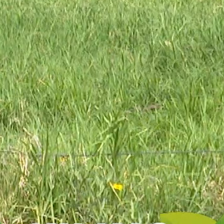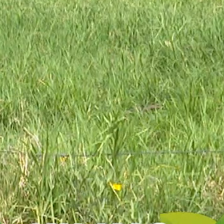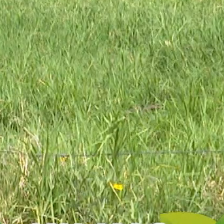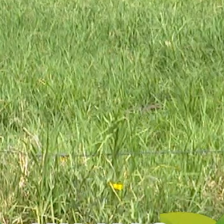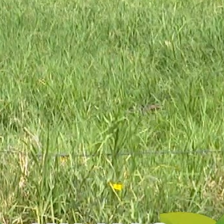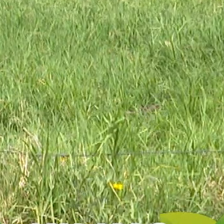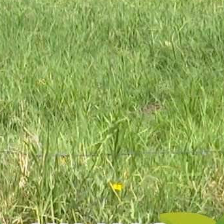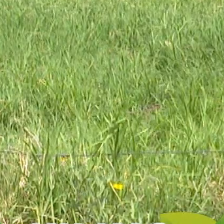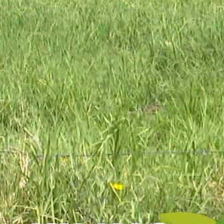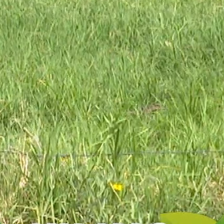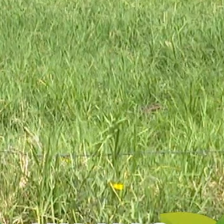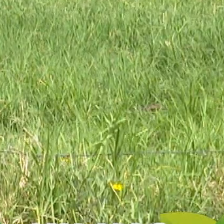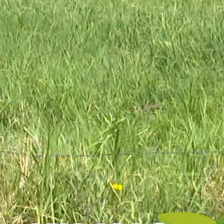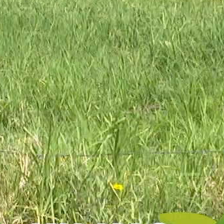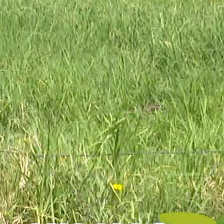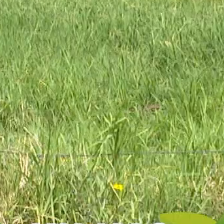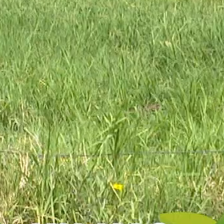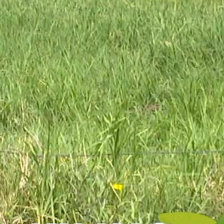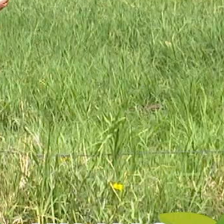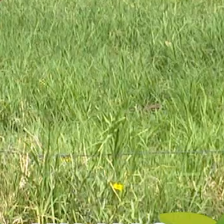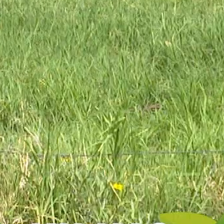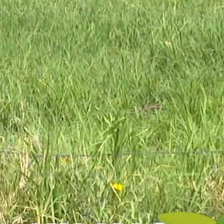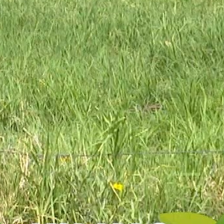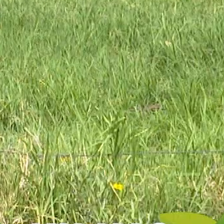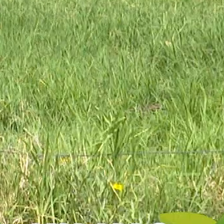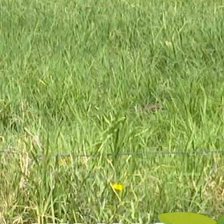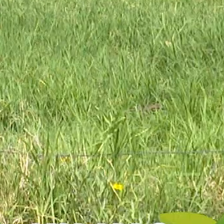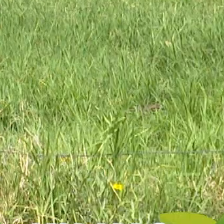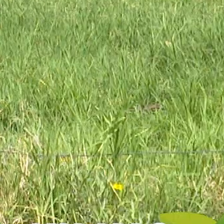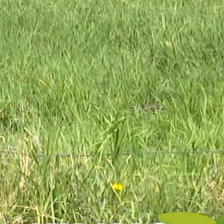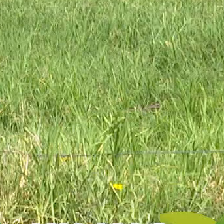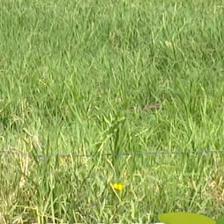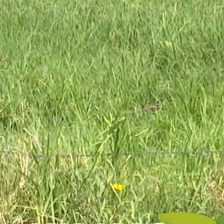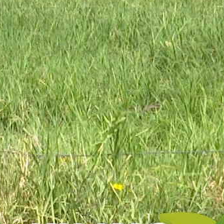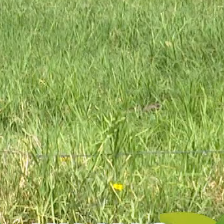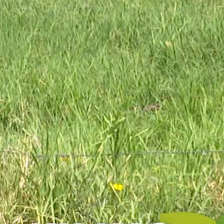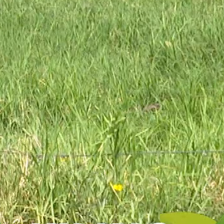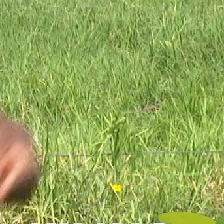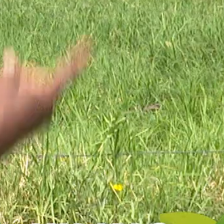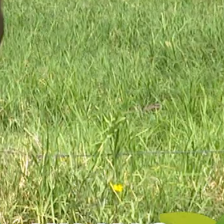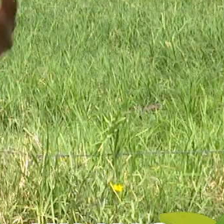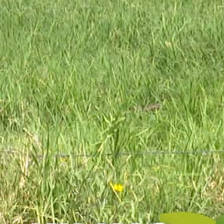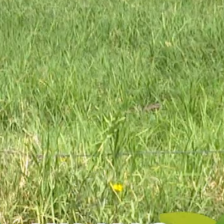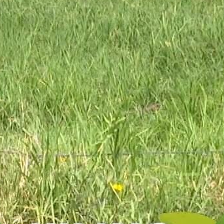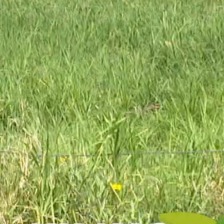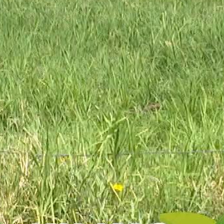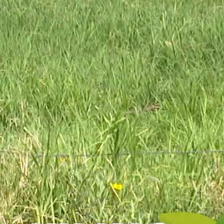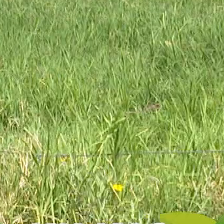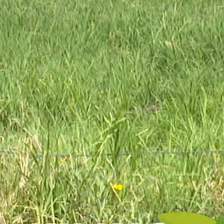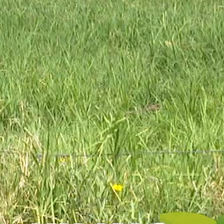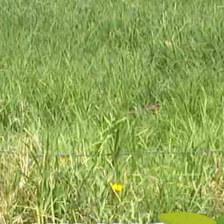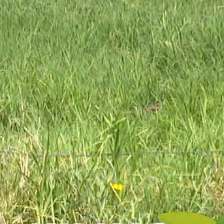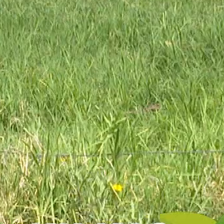And now I started focusing on the animals in the farm. Before it was only a cow, but later